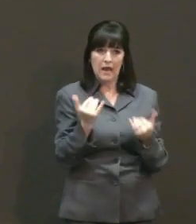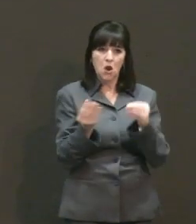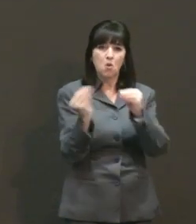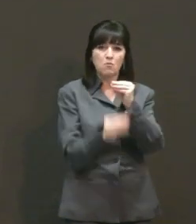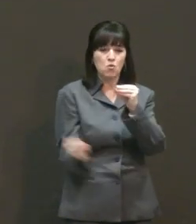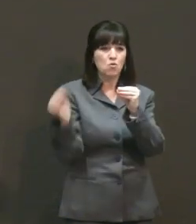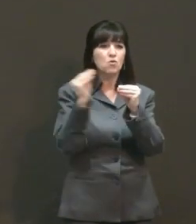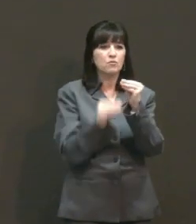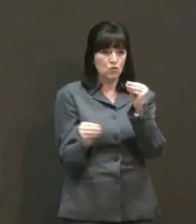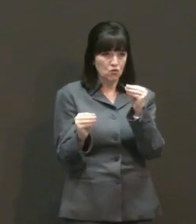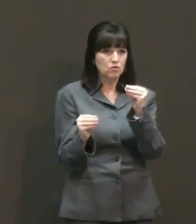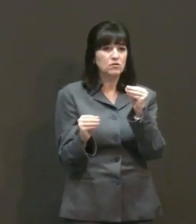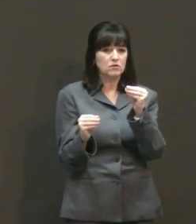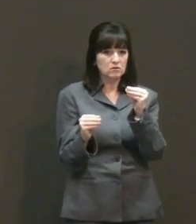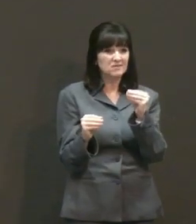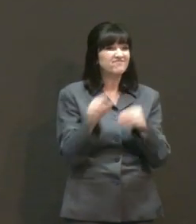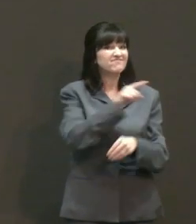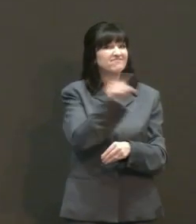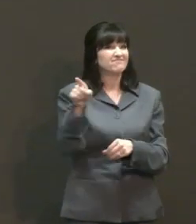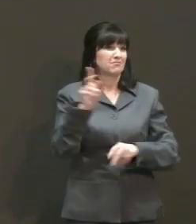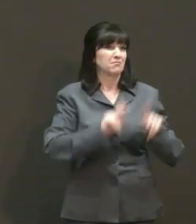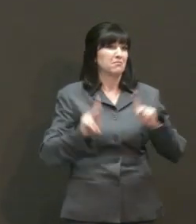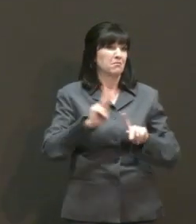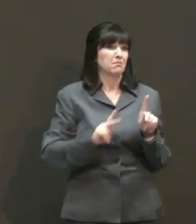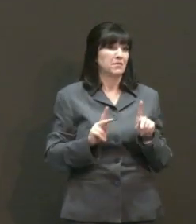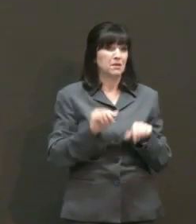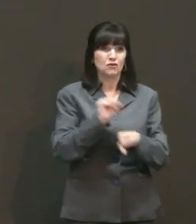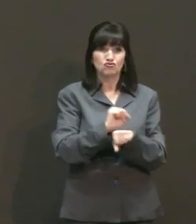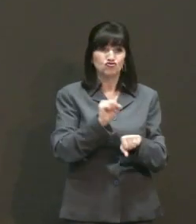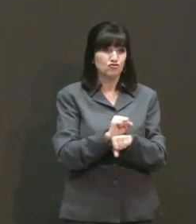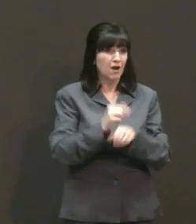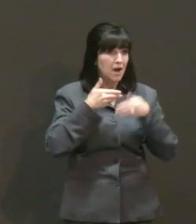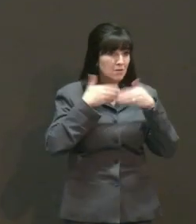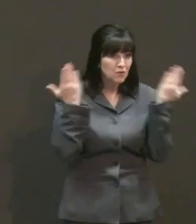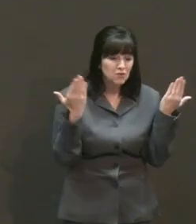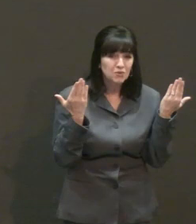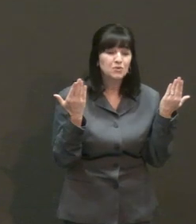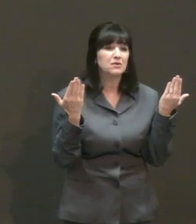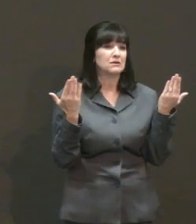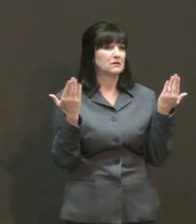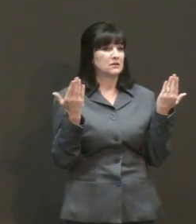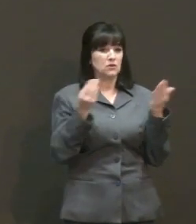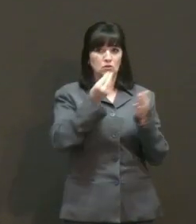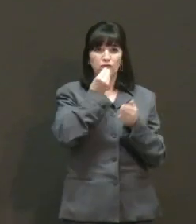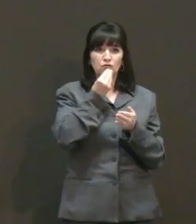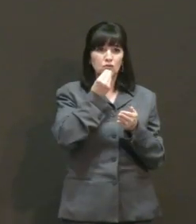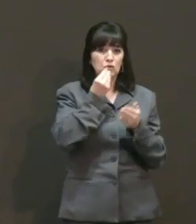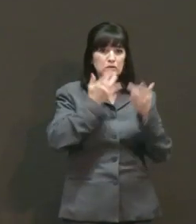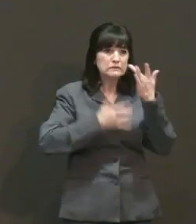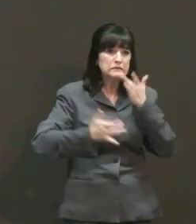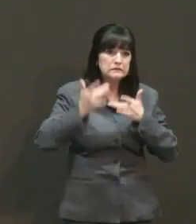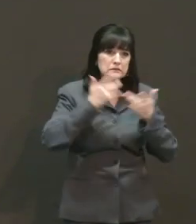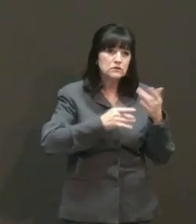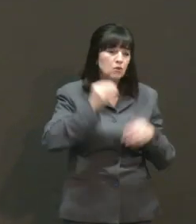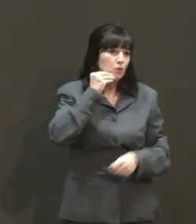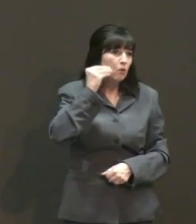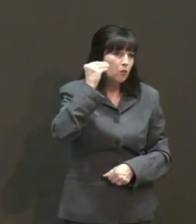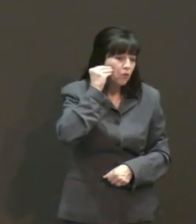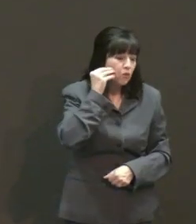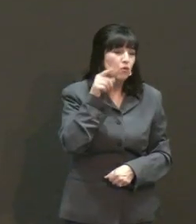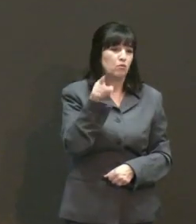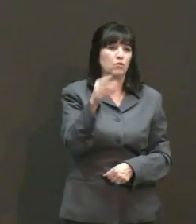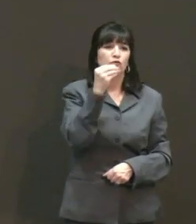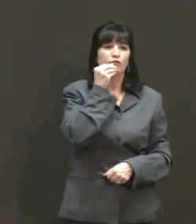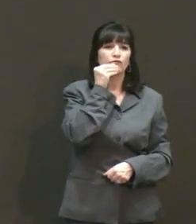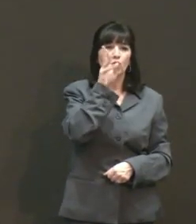are. Individuals have lost their jobs, lost incomes, kind of that stability meal is a concern on a lot of people. The food bank and these